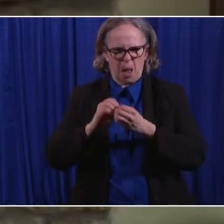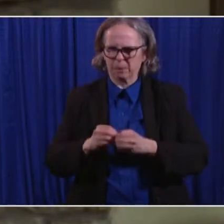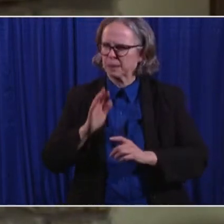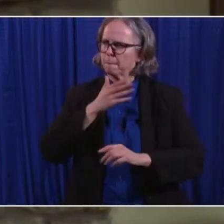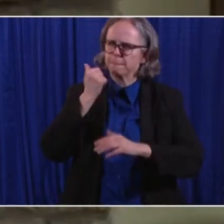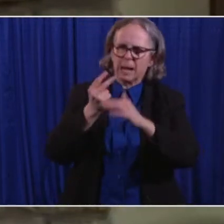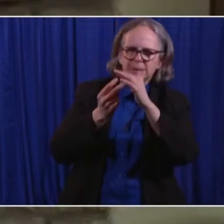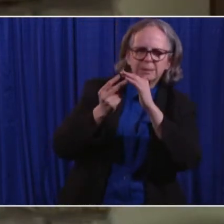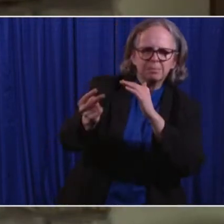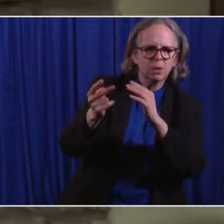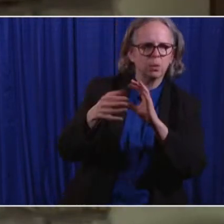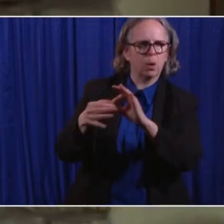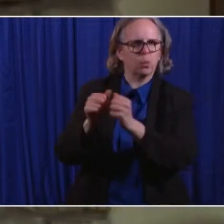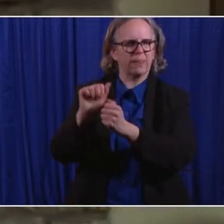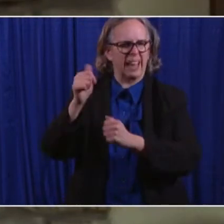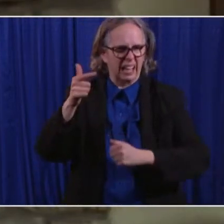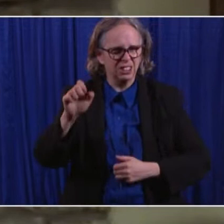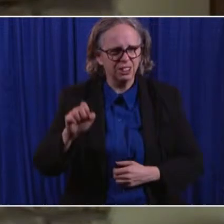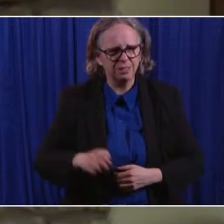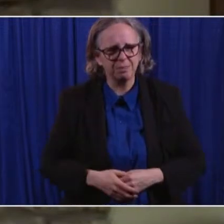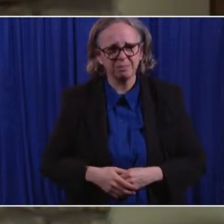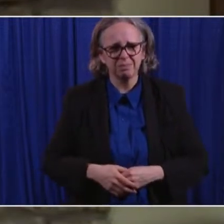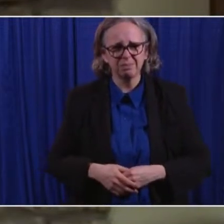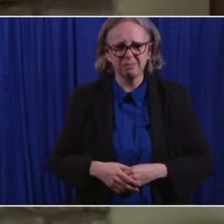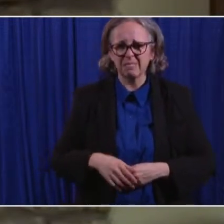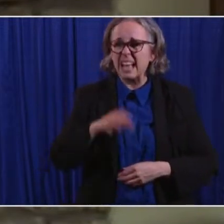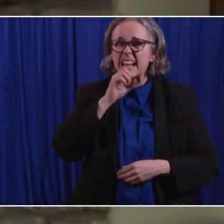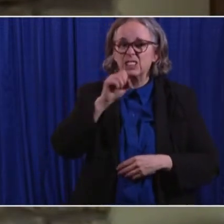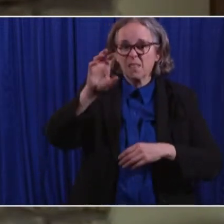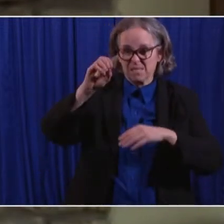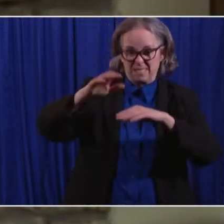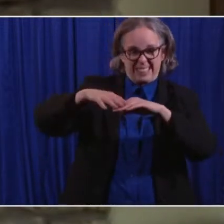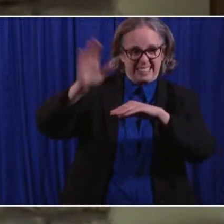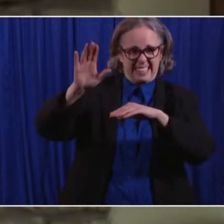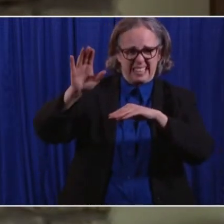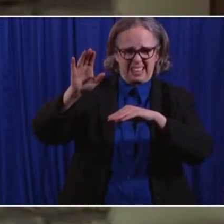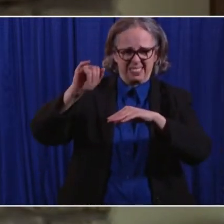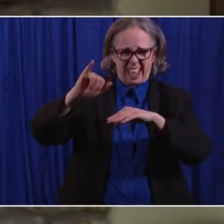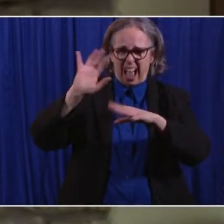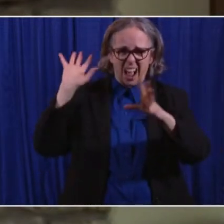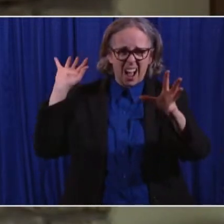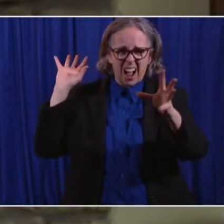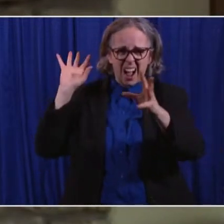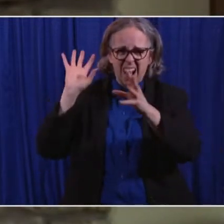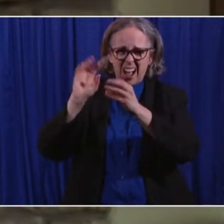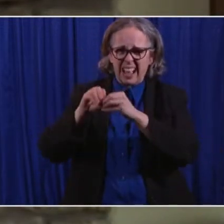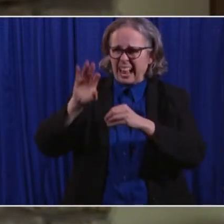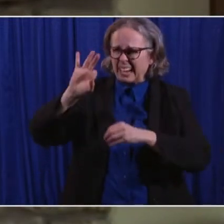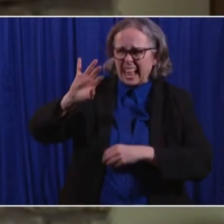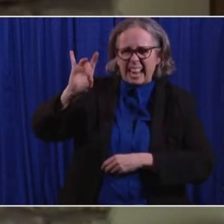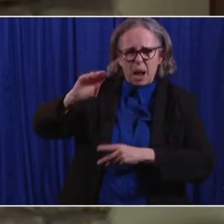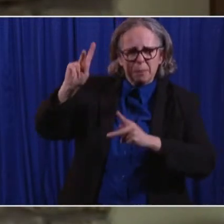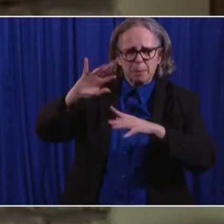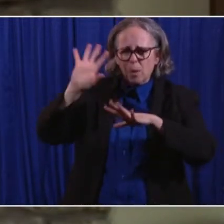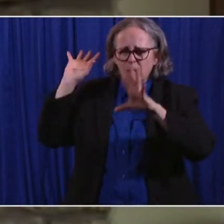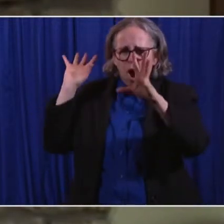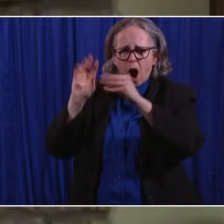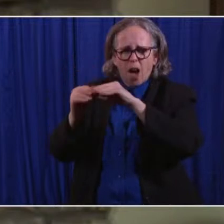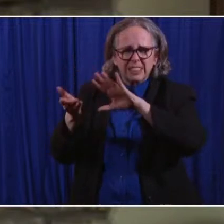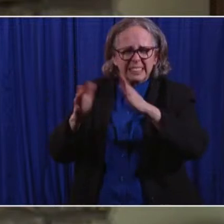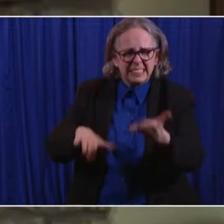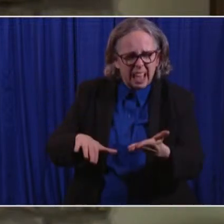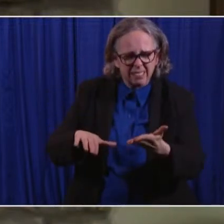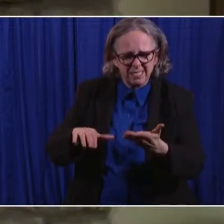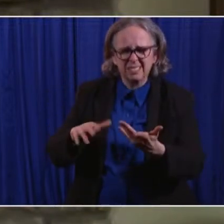above. 50 and above constitutes 97, 98% of the deaths. So, you know, if you